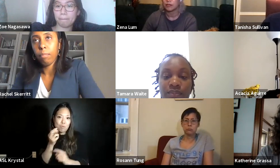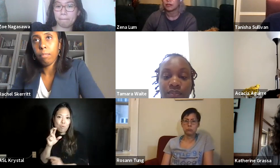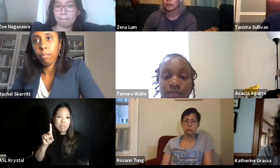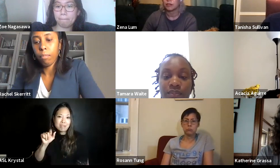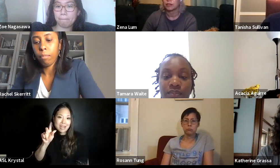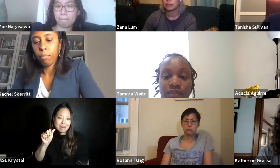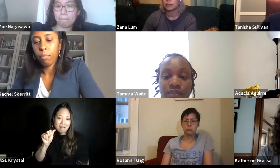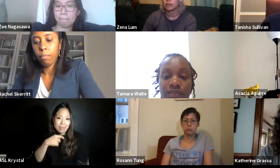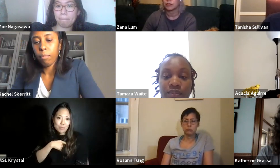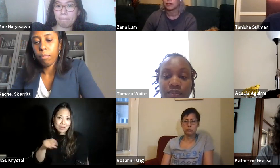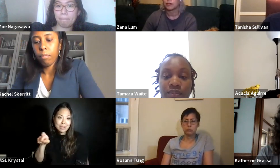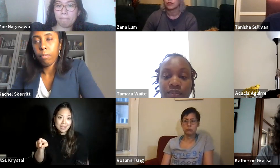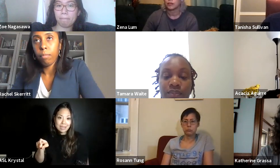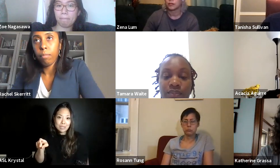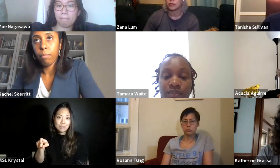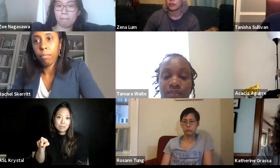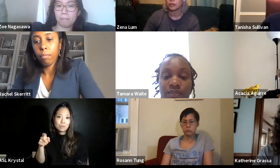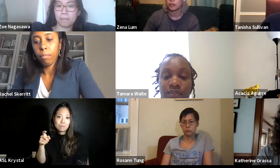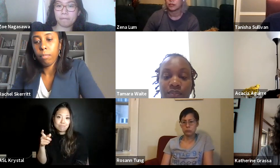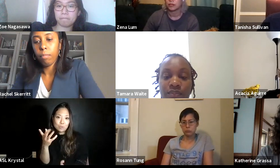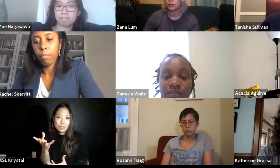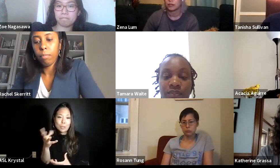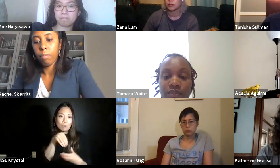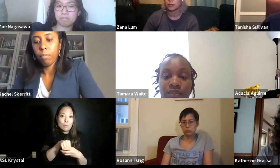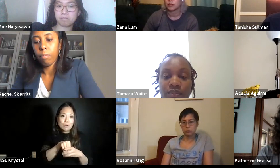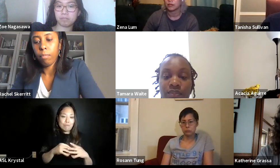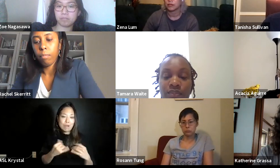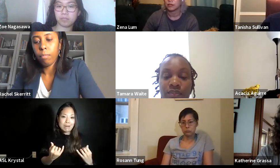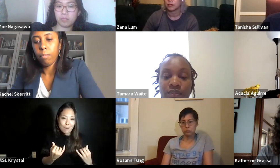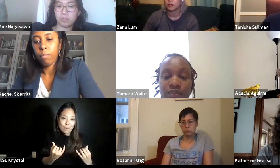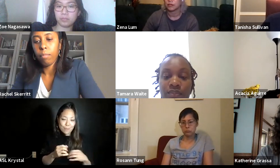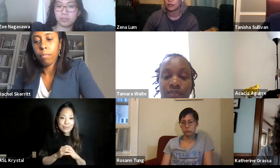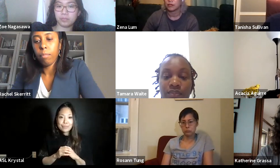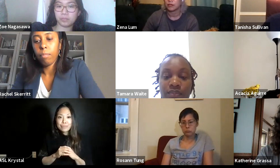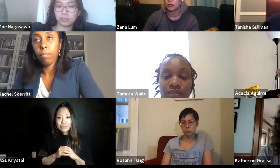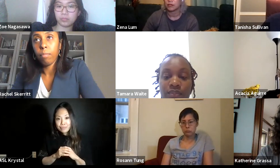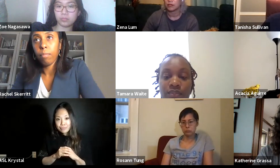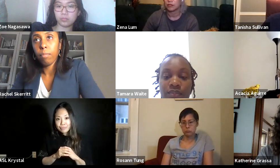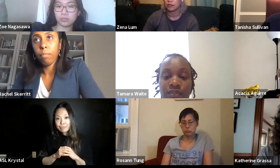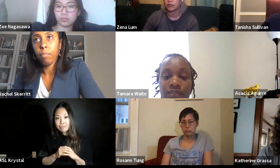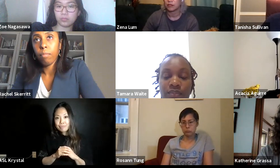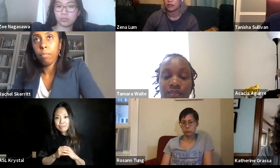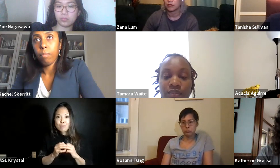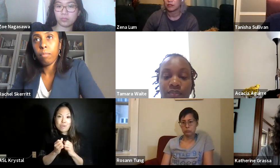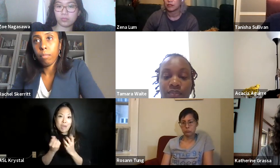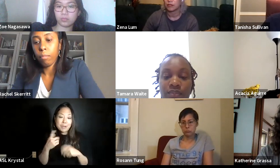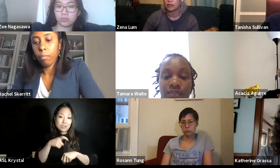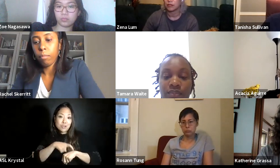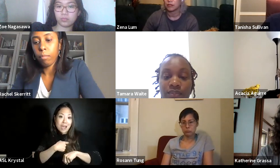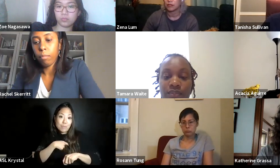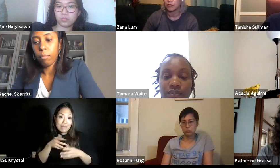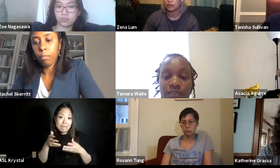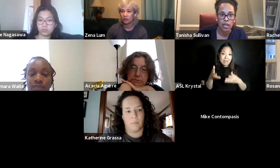to include it at this point in time with the time we have left, because whatever